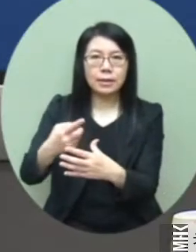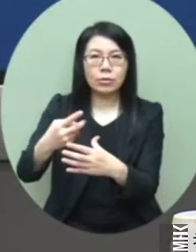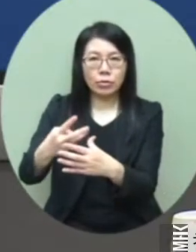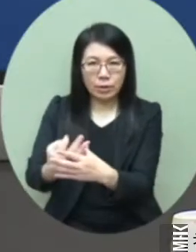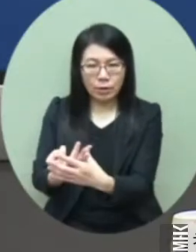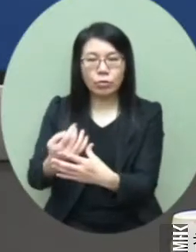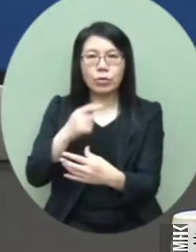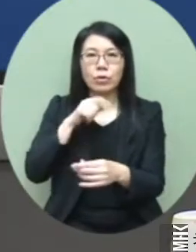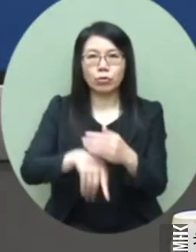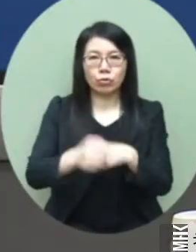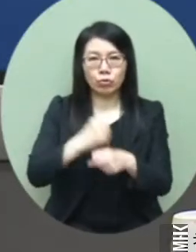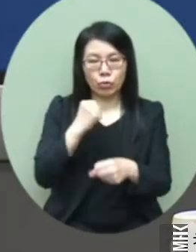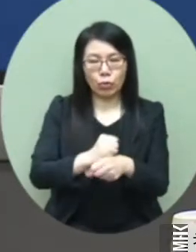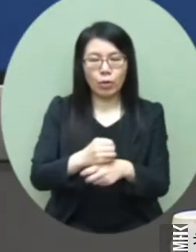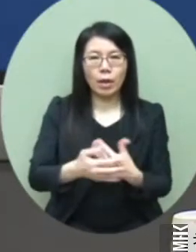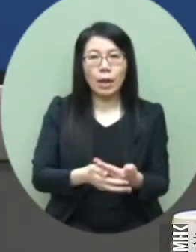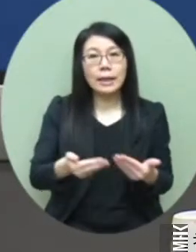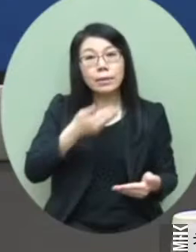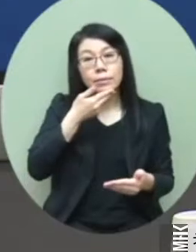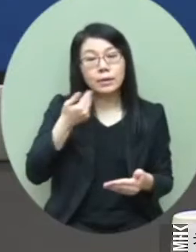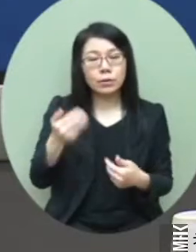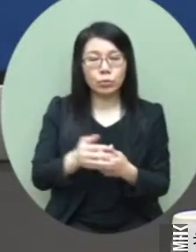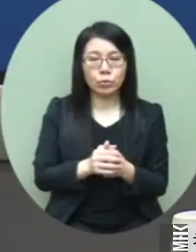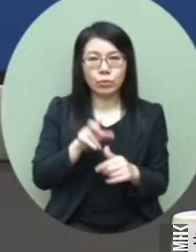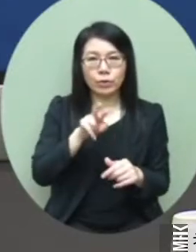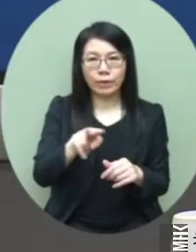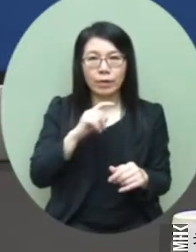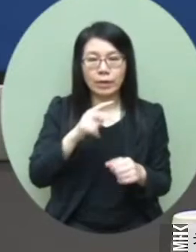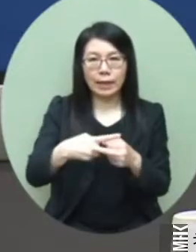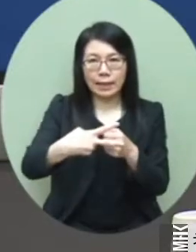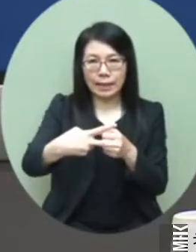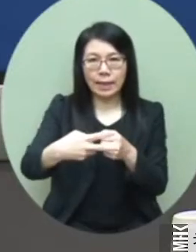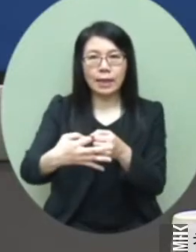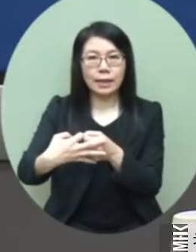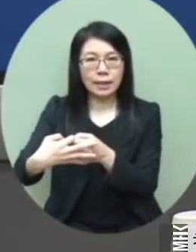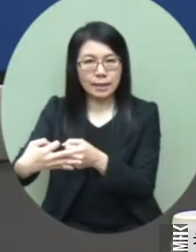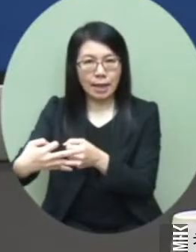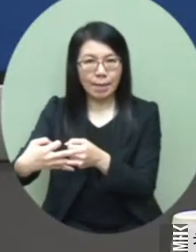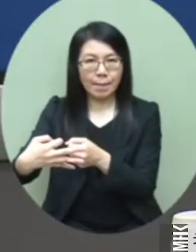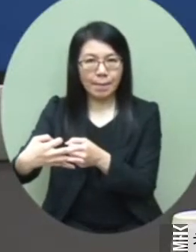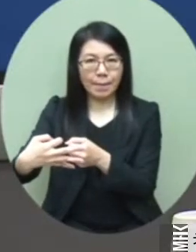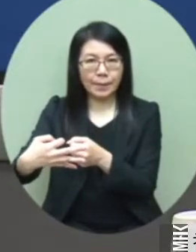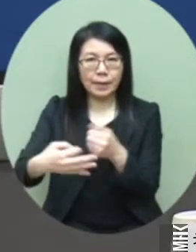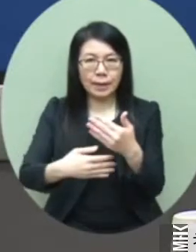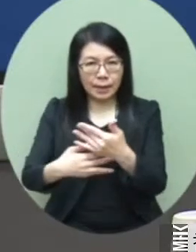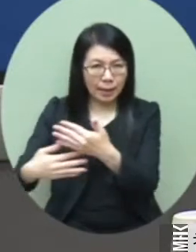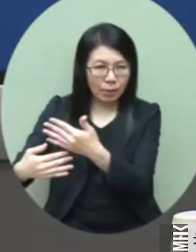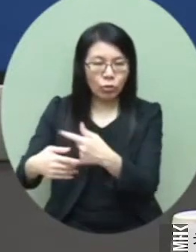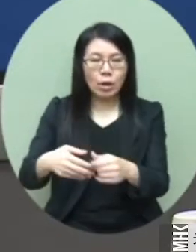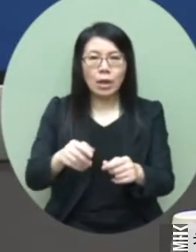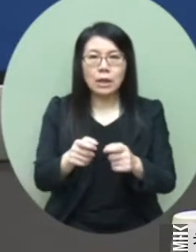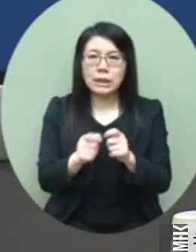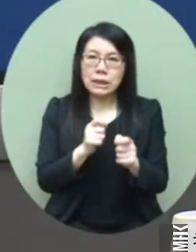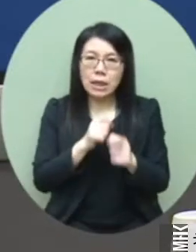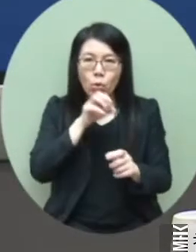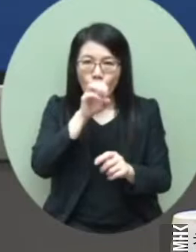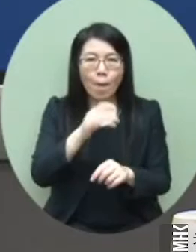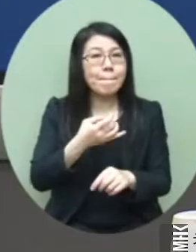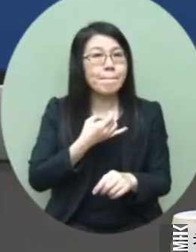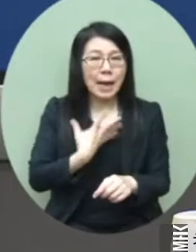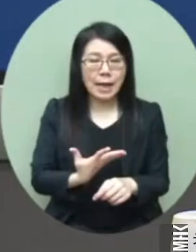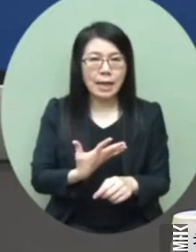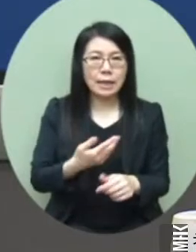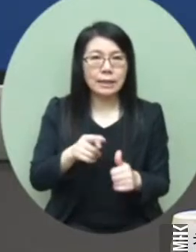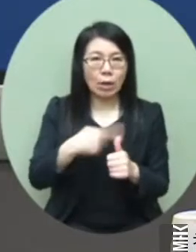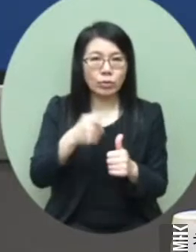into details this morning about the second phase and the third phase. Exactly, is because we need to monitor the situation